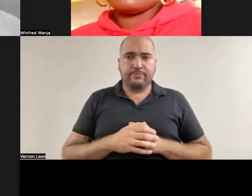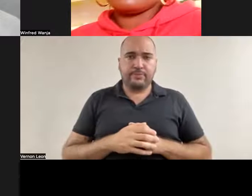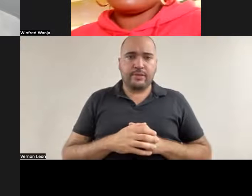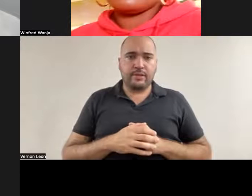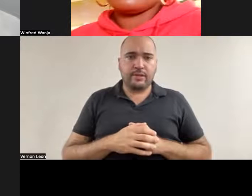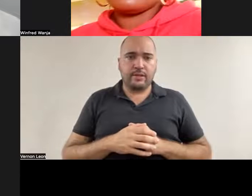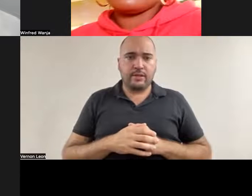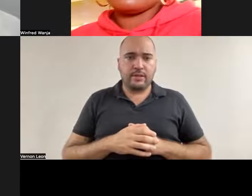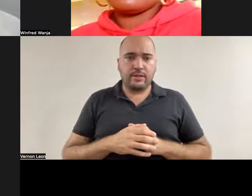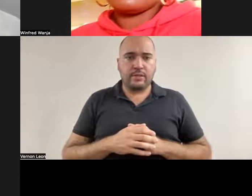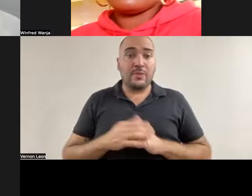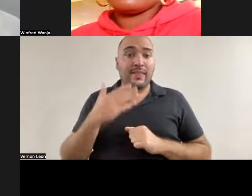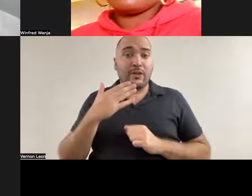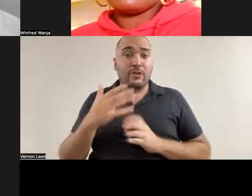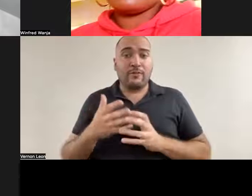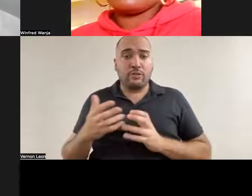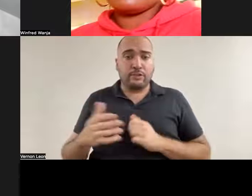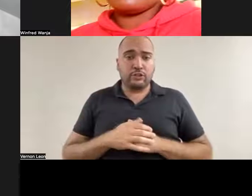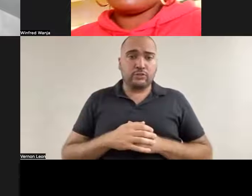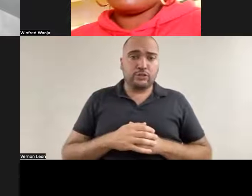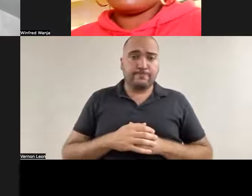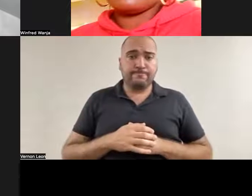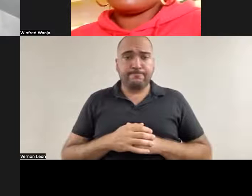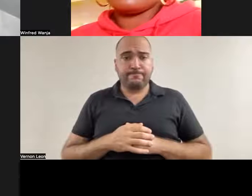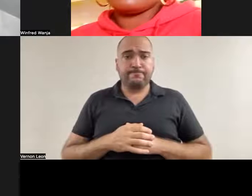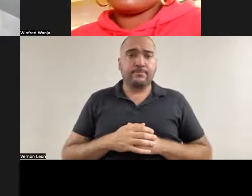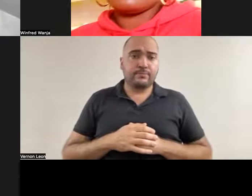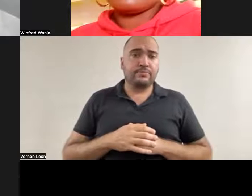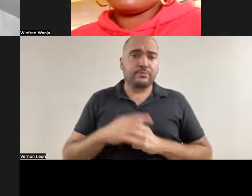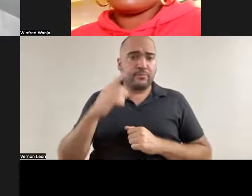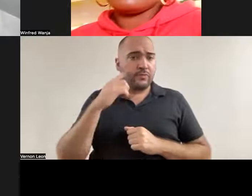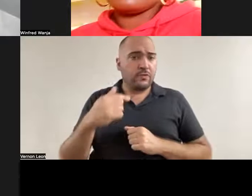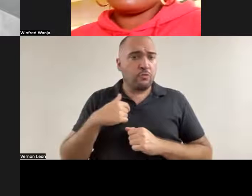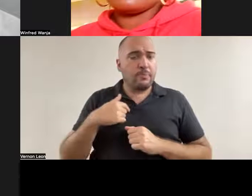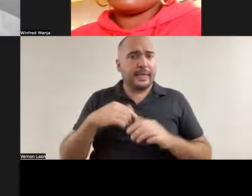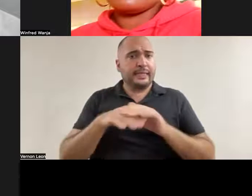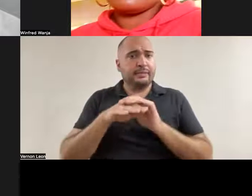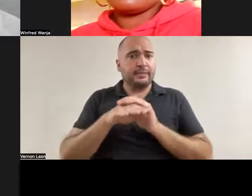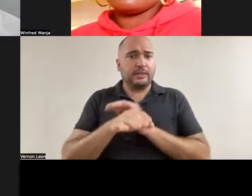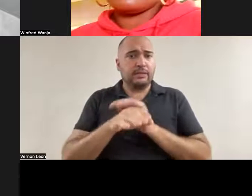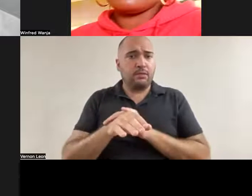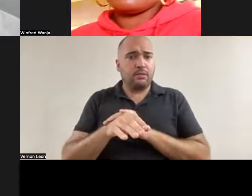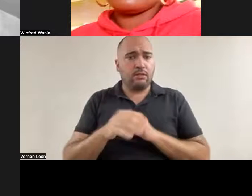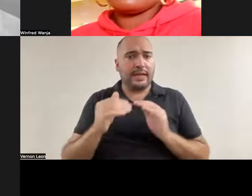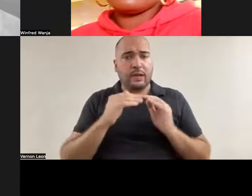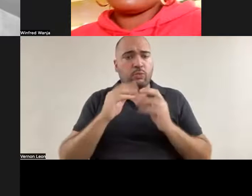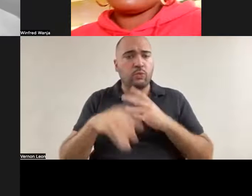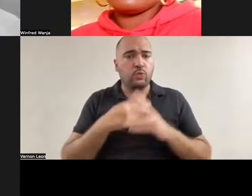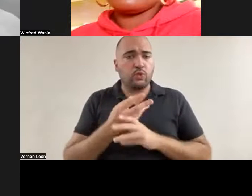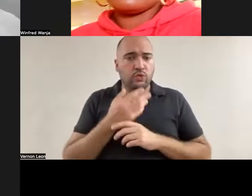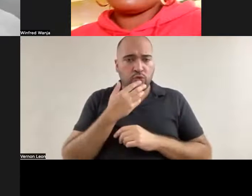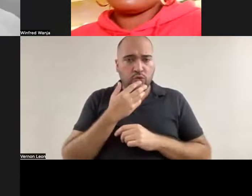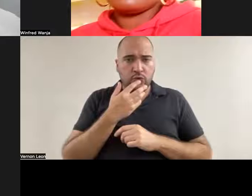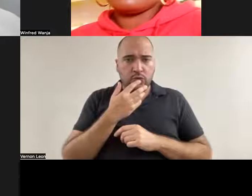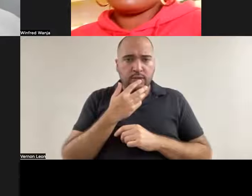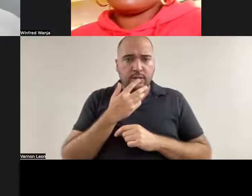Okay, thank you very much. For me, an accessible and equitable world Could